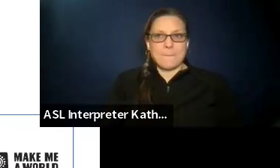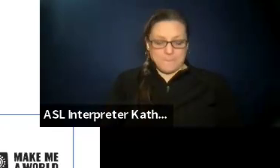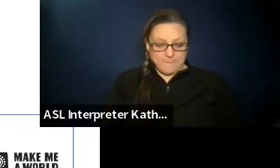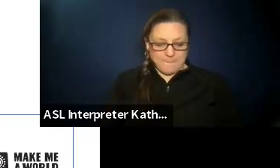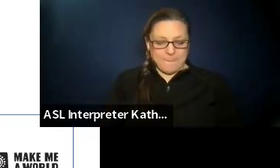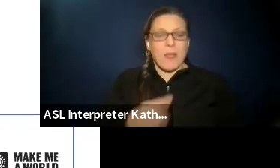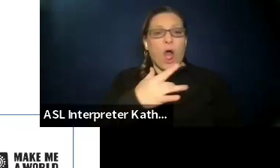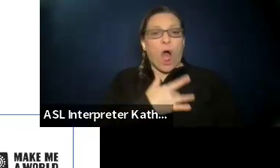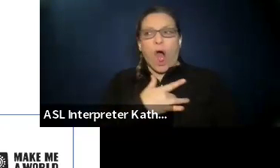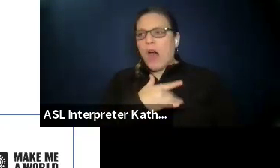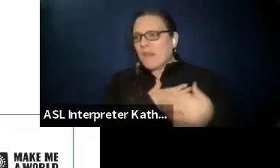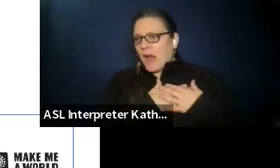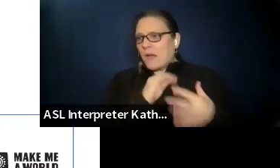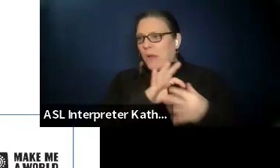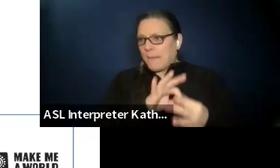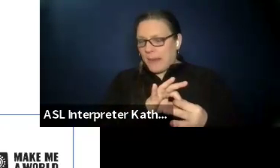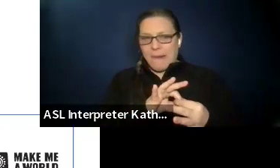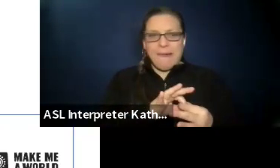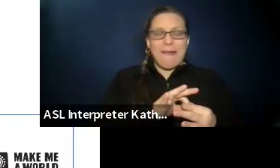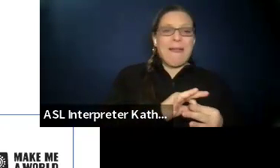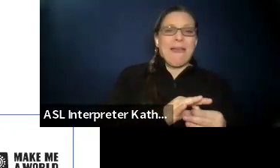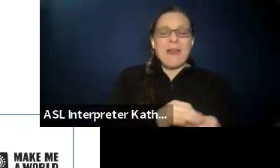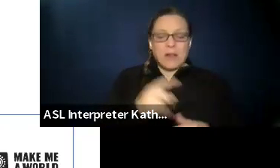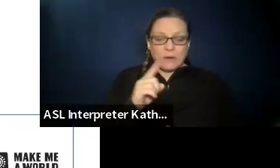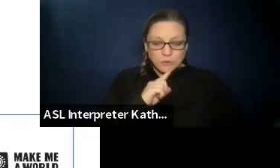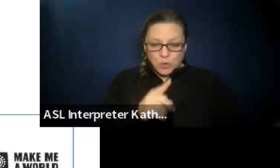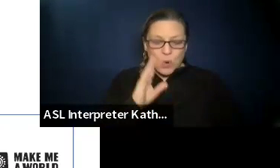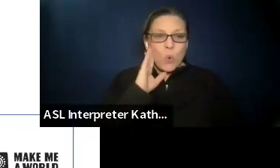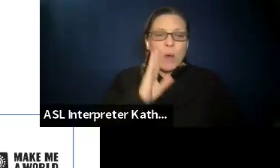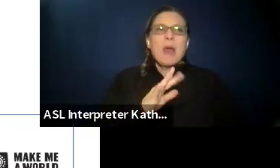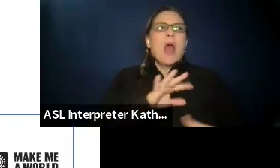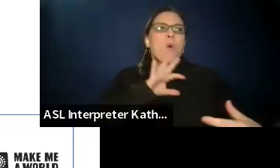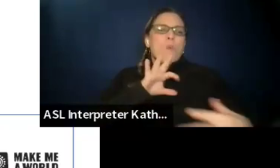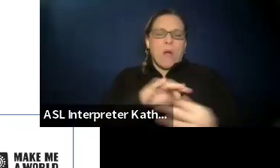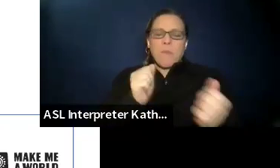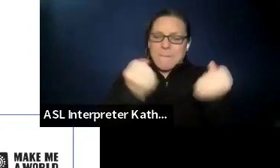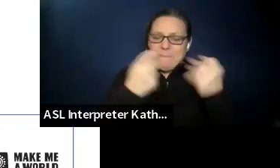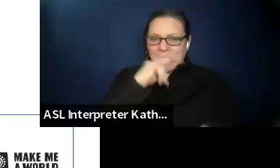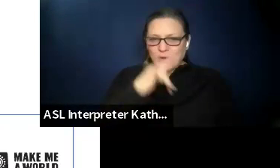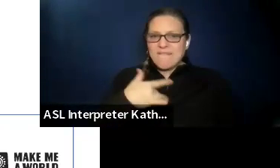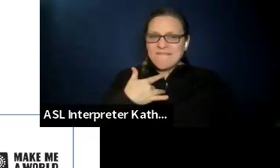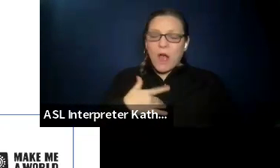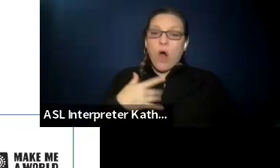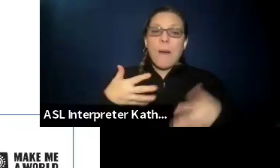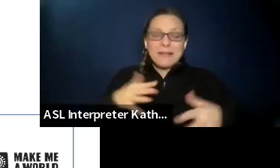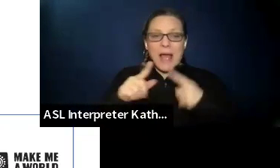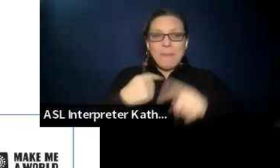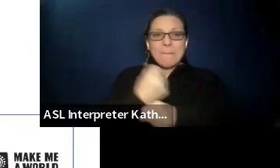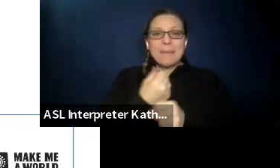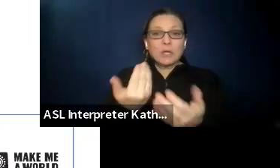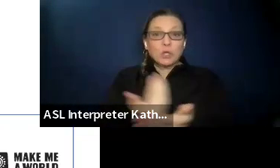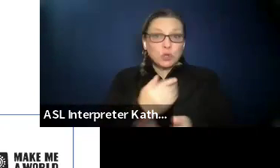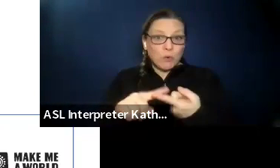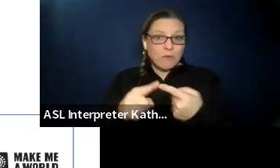Heartfelt and relatable, Are You Nobody Too is sure to resonate with the many kids who felt or feel anxiety about making new